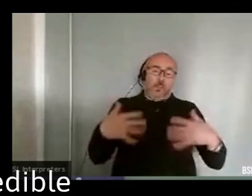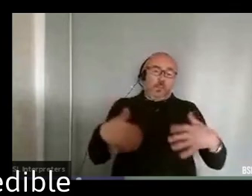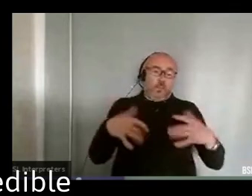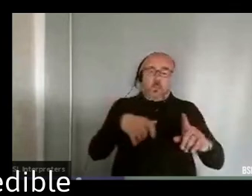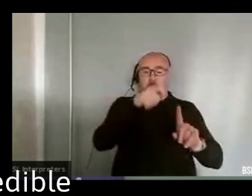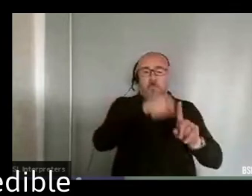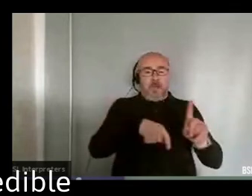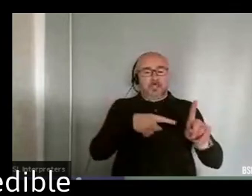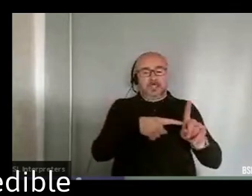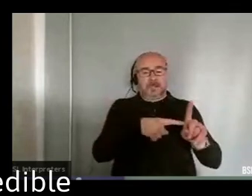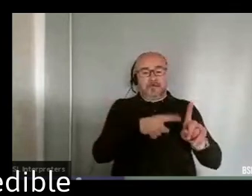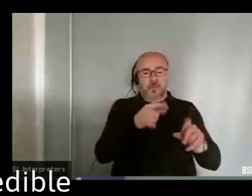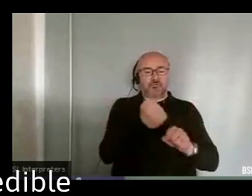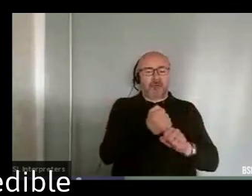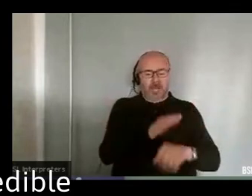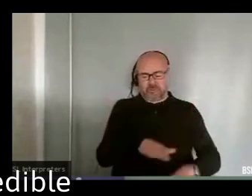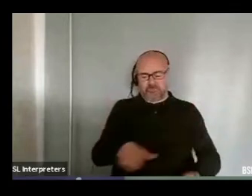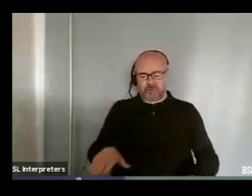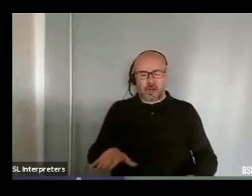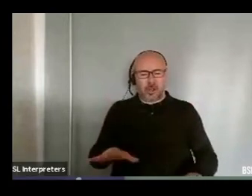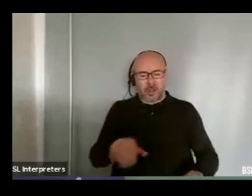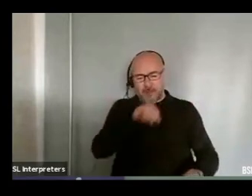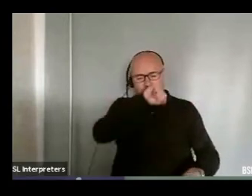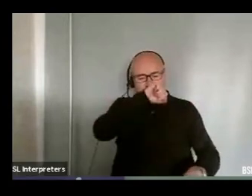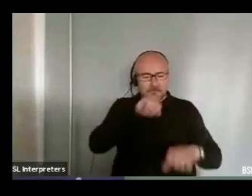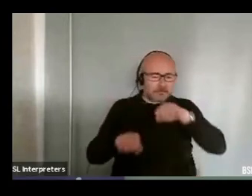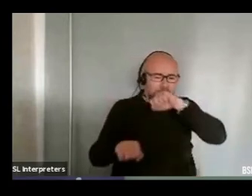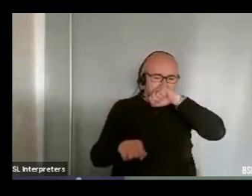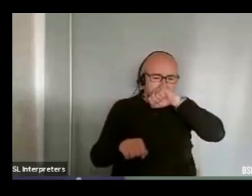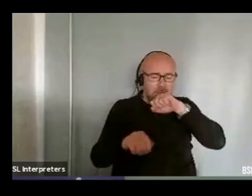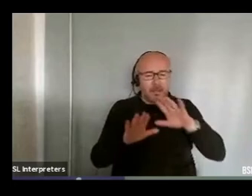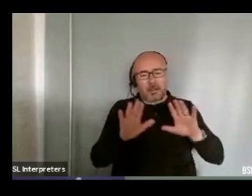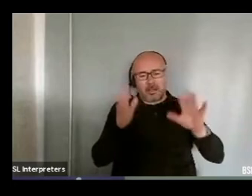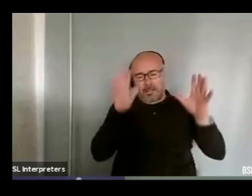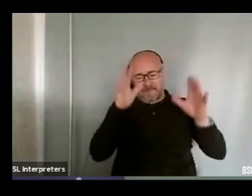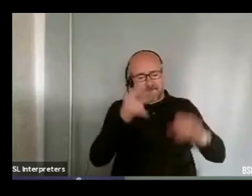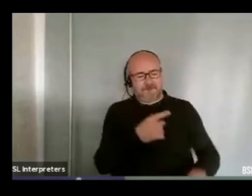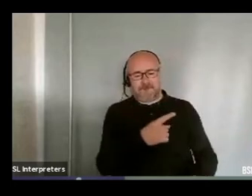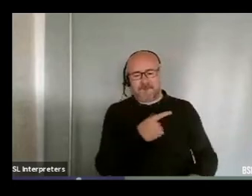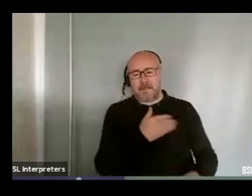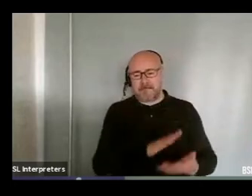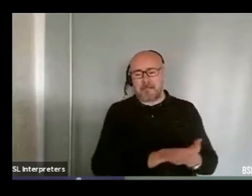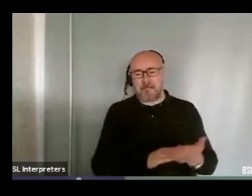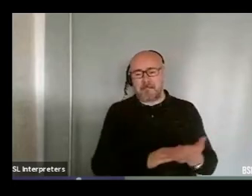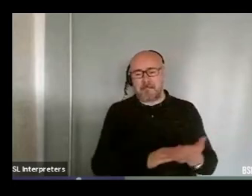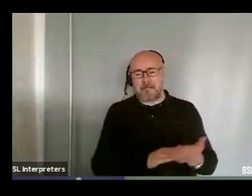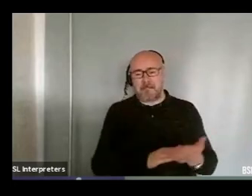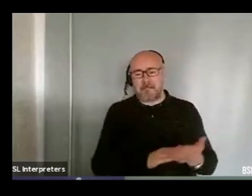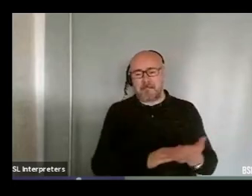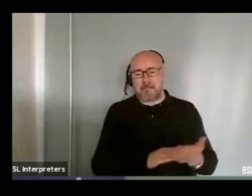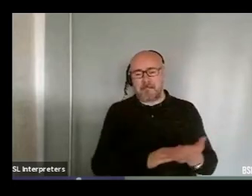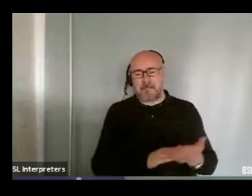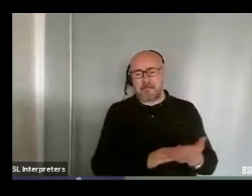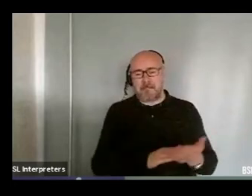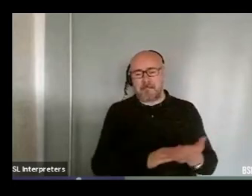and all the grandkids loved her. She was just the mother of our whole family. I took this picture on